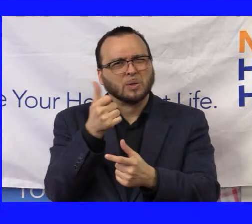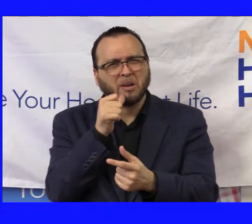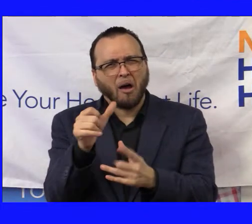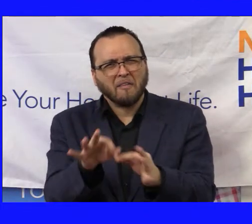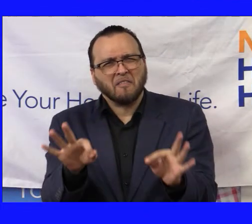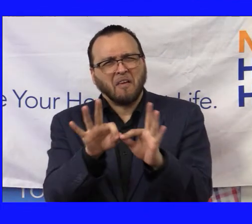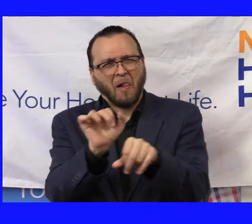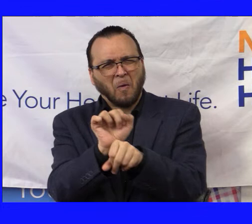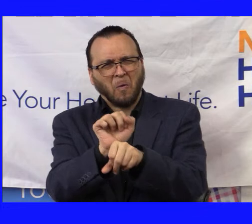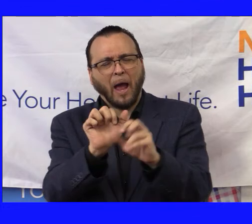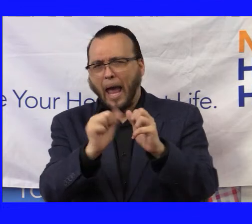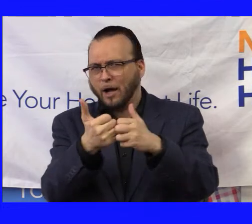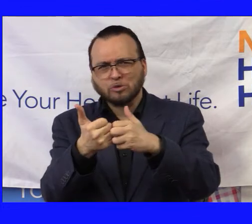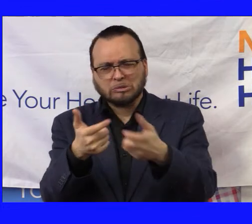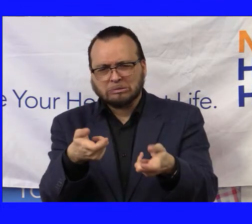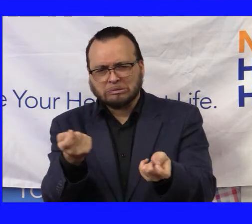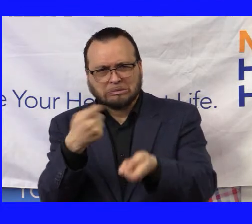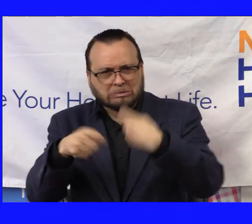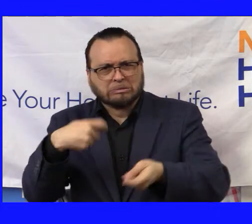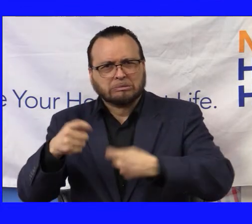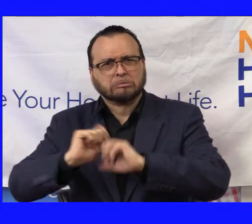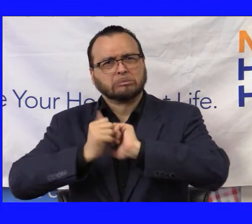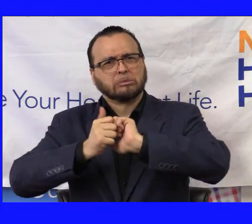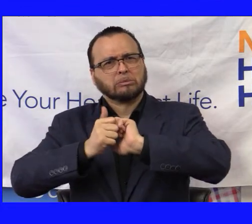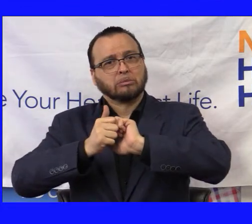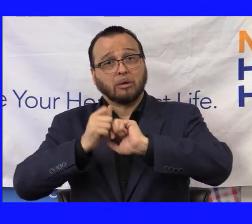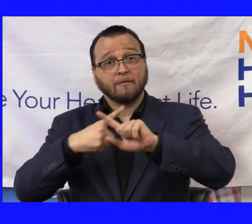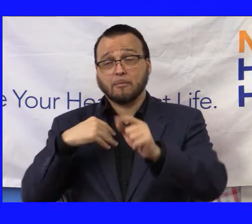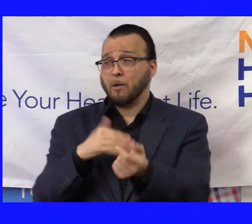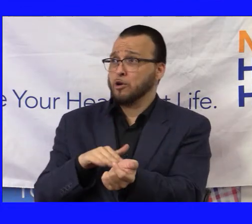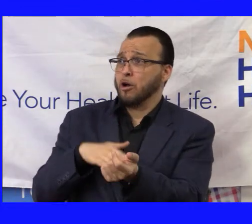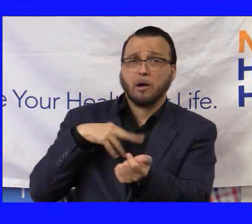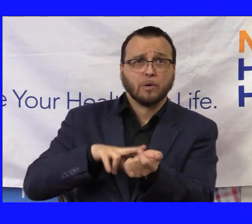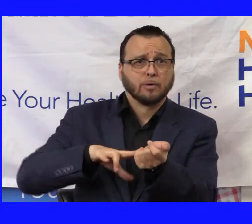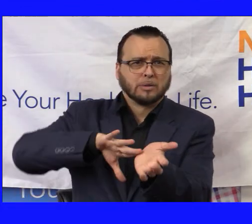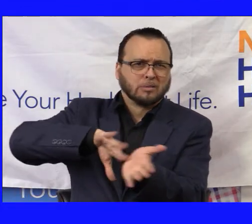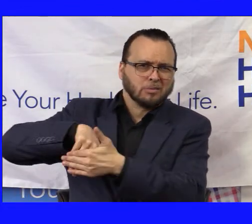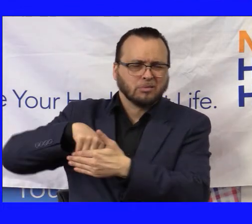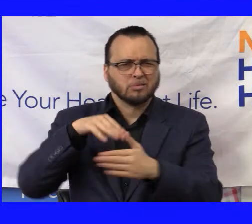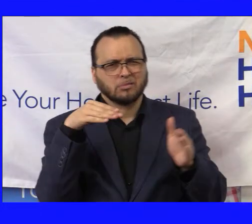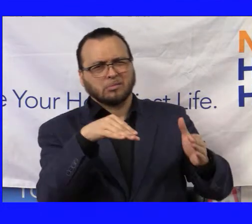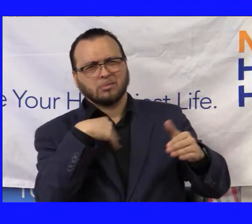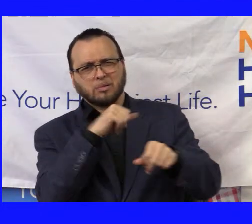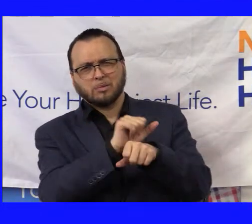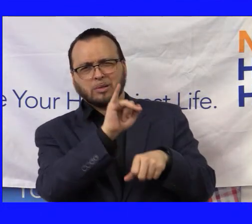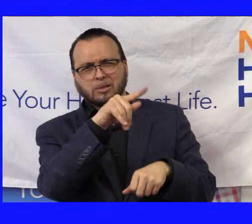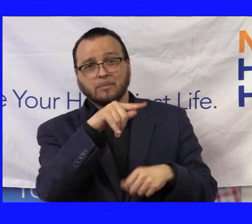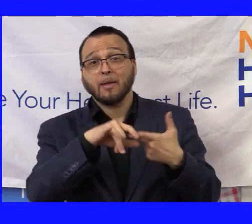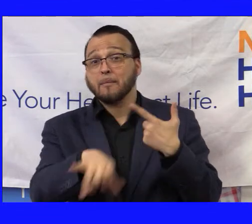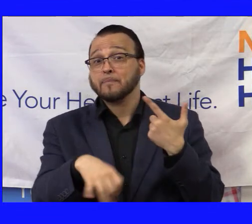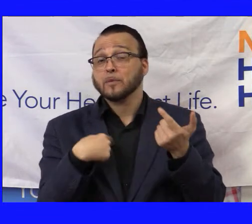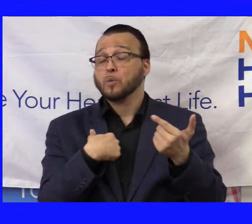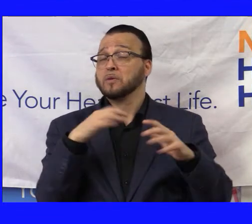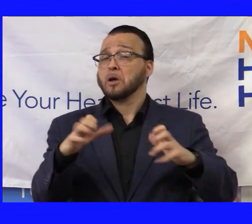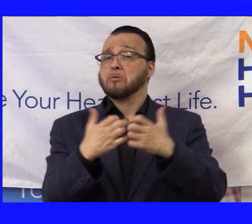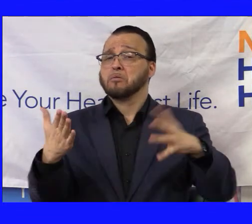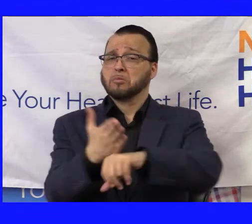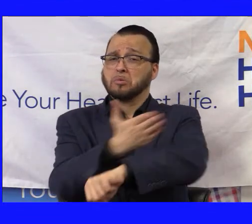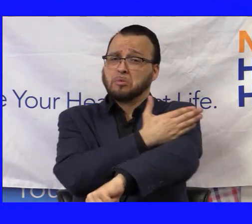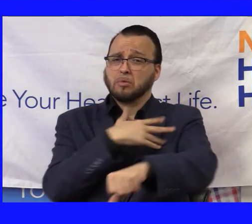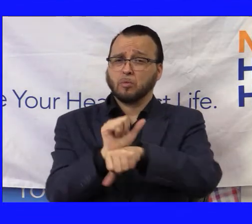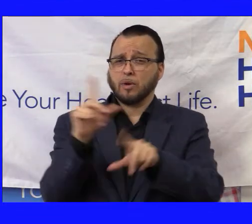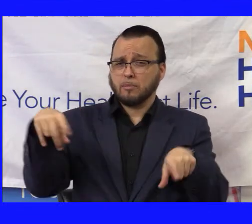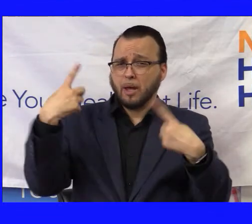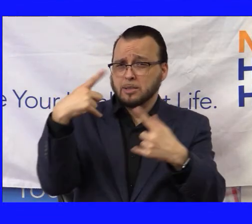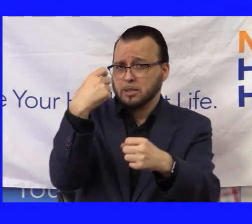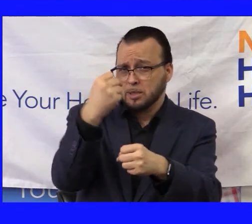work from our clinicians, from our doctors and our nurses was hugely important. So we've done a bunch of work in this space in the past year. And this